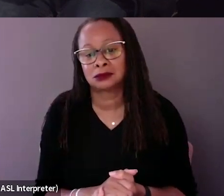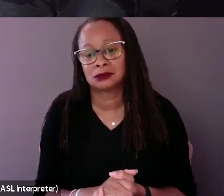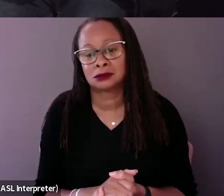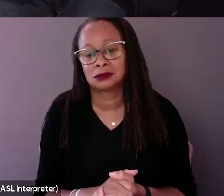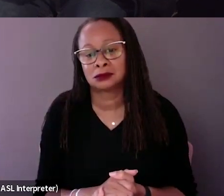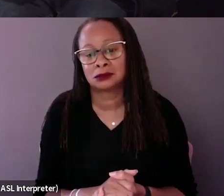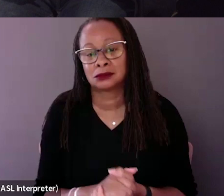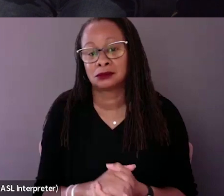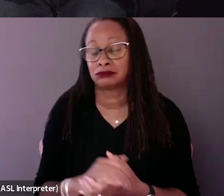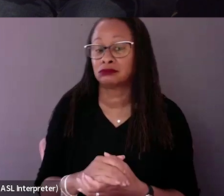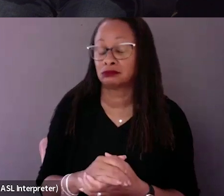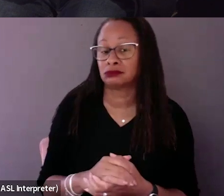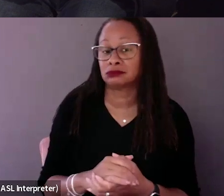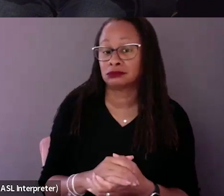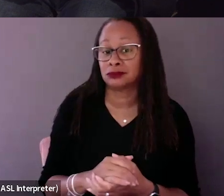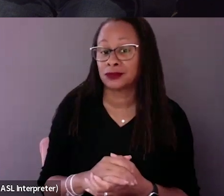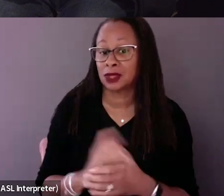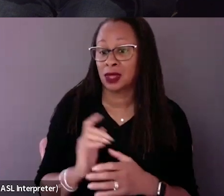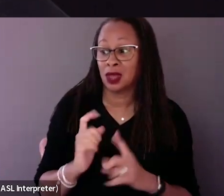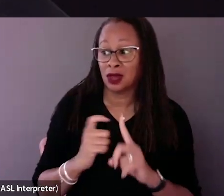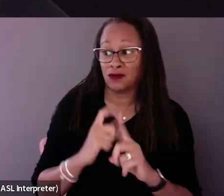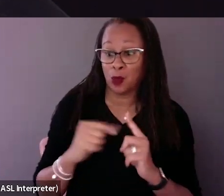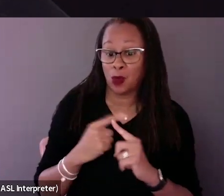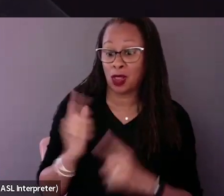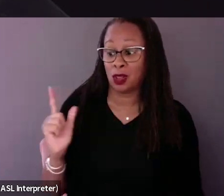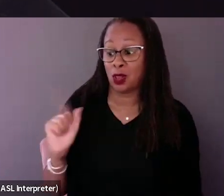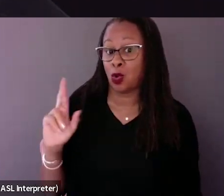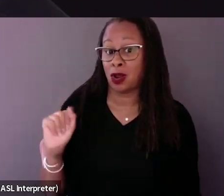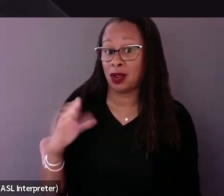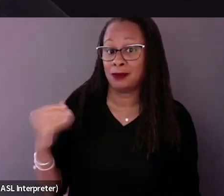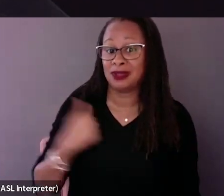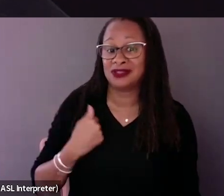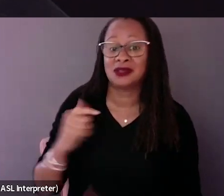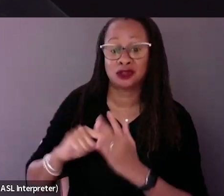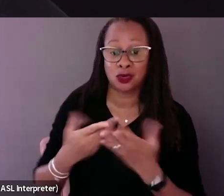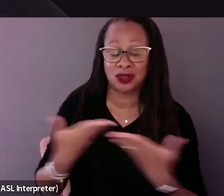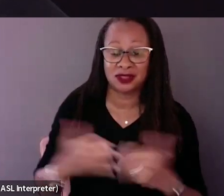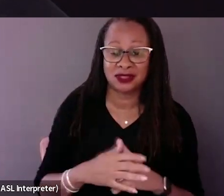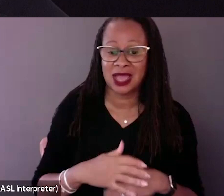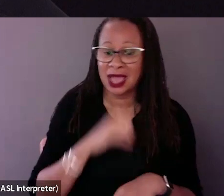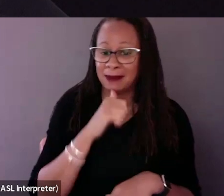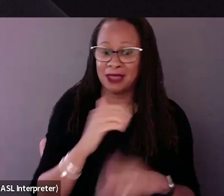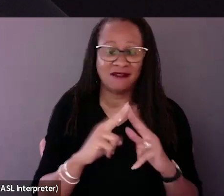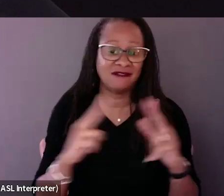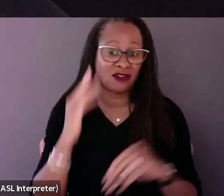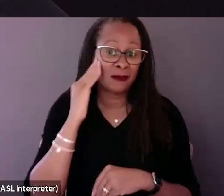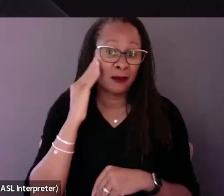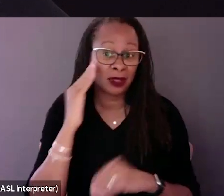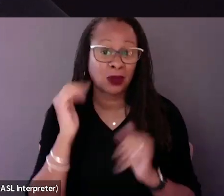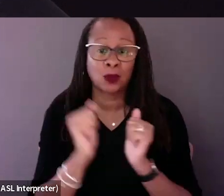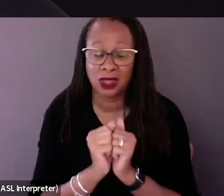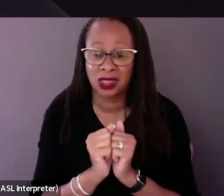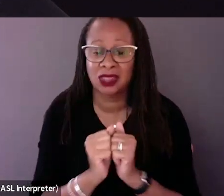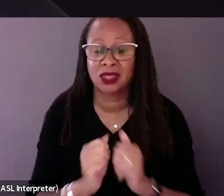since Laura and I started this, and I'm not too familiar